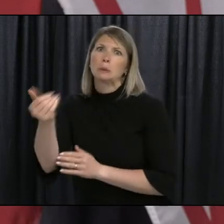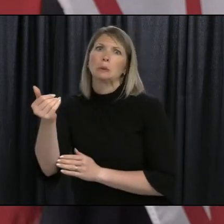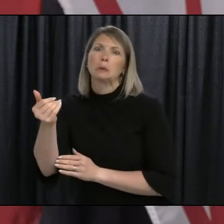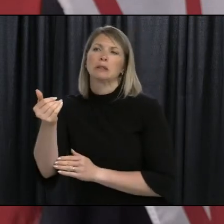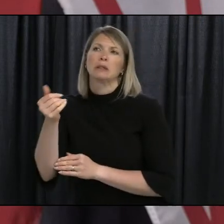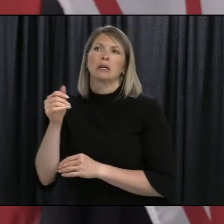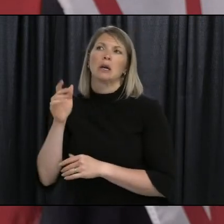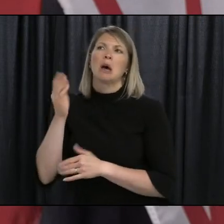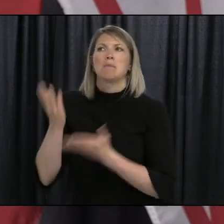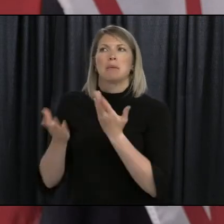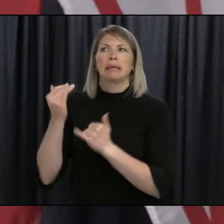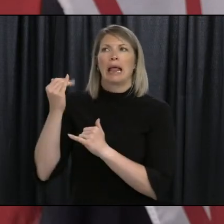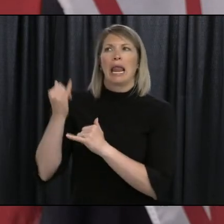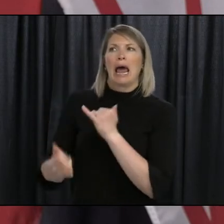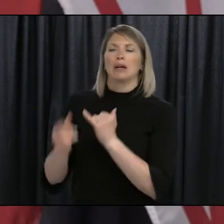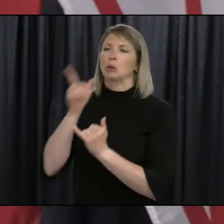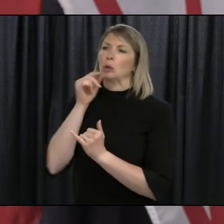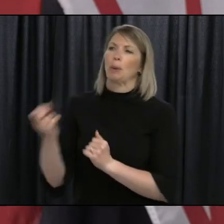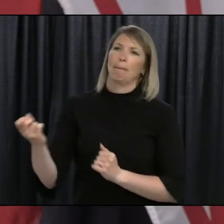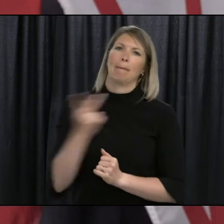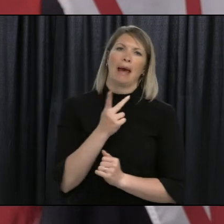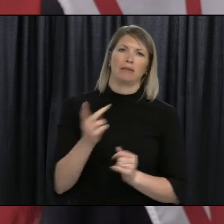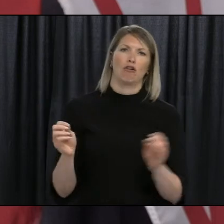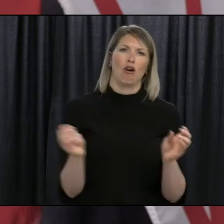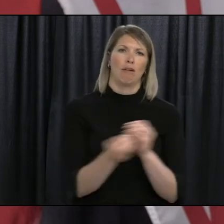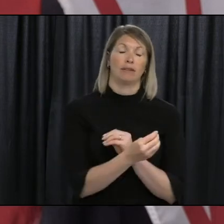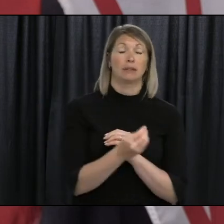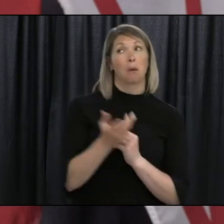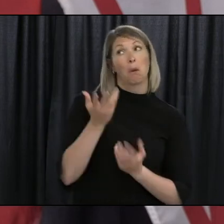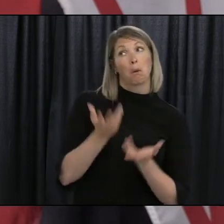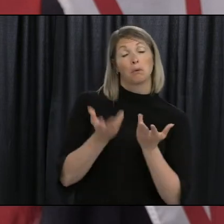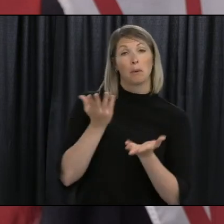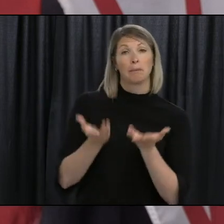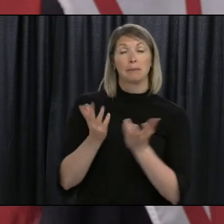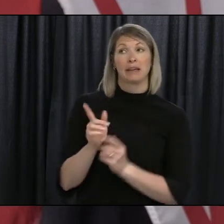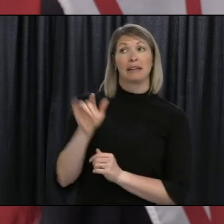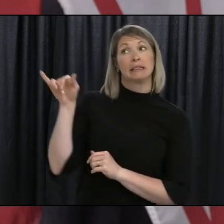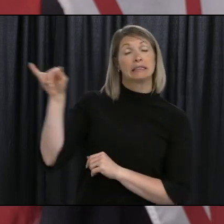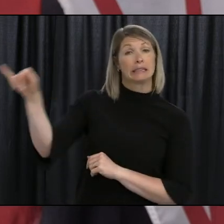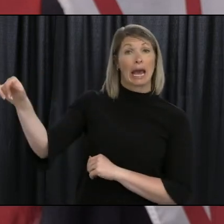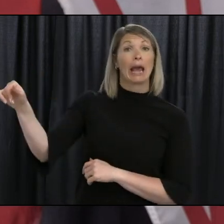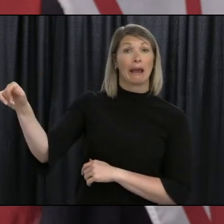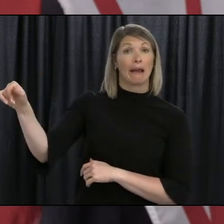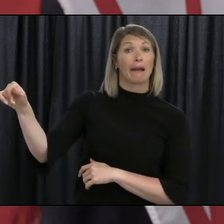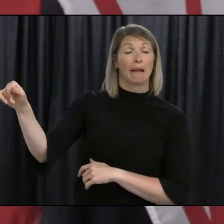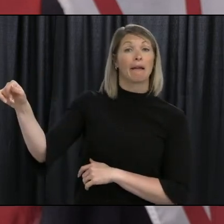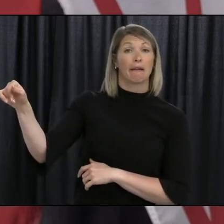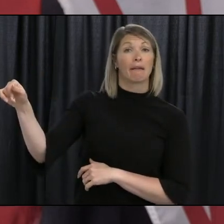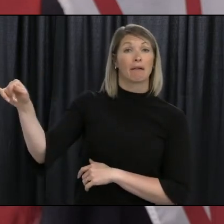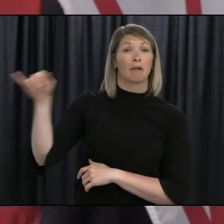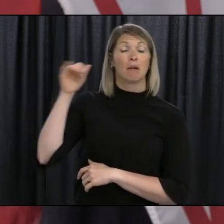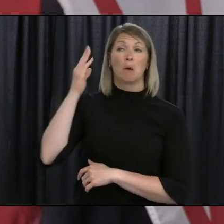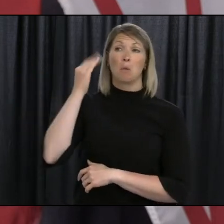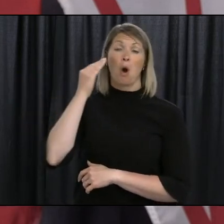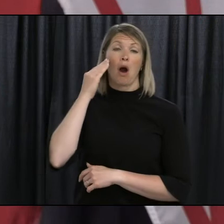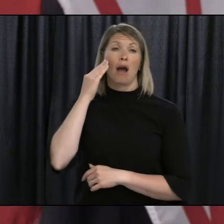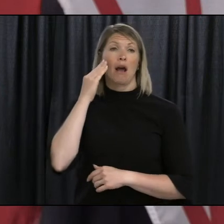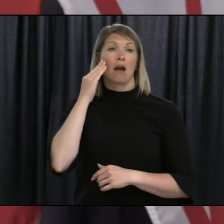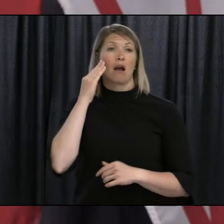evaluating, and that's one of the things that we may be able to look at as we move forward, whether or not we can